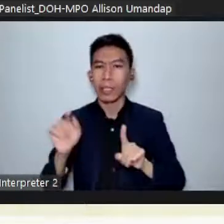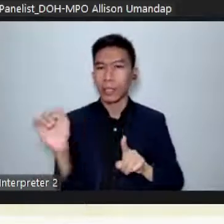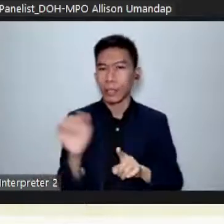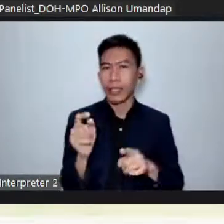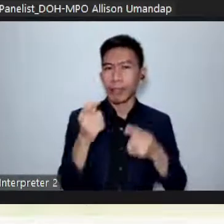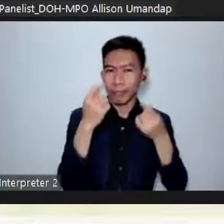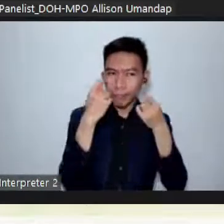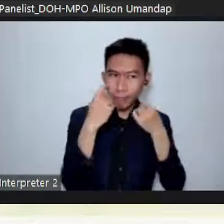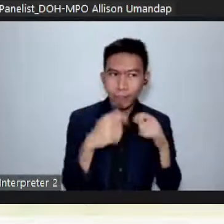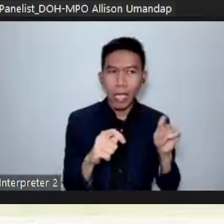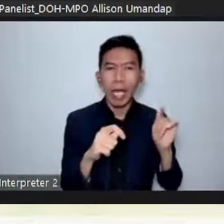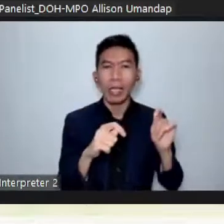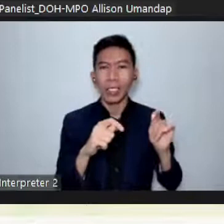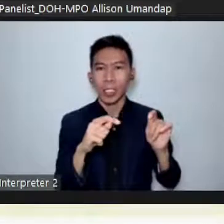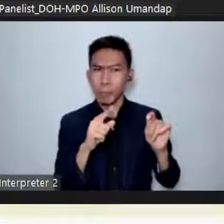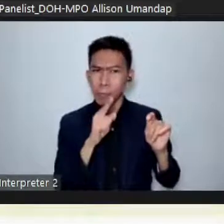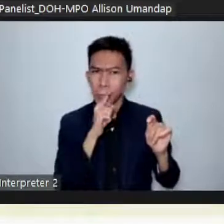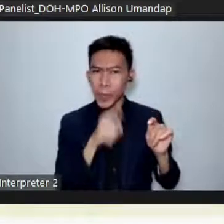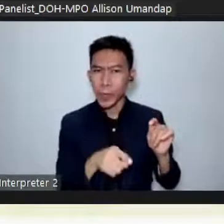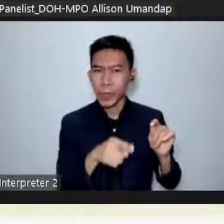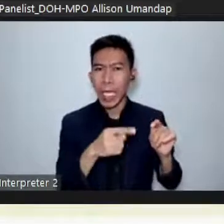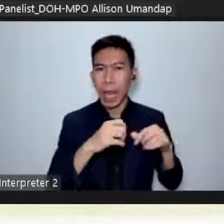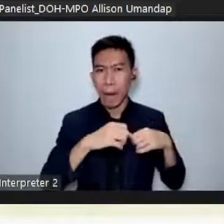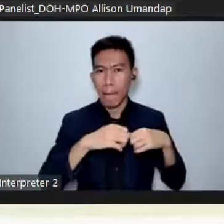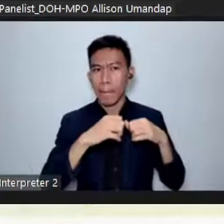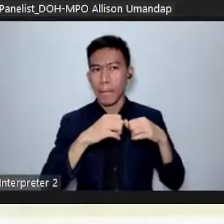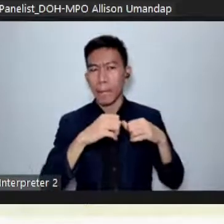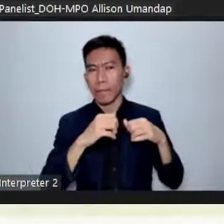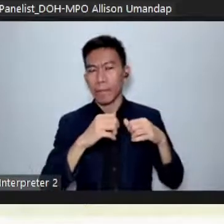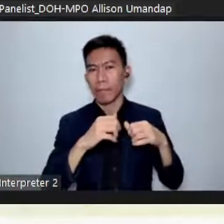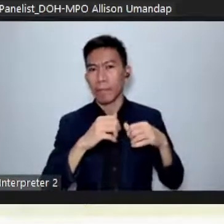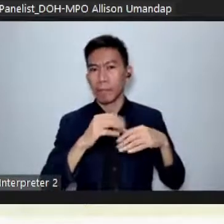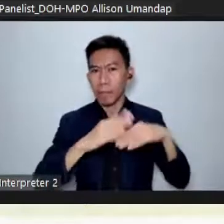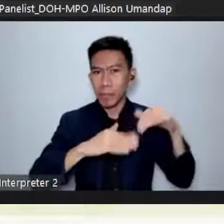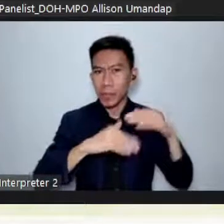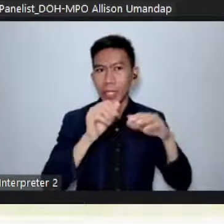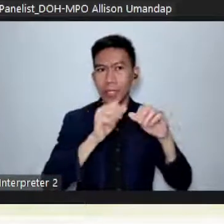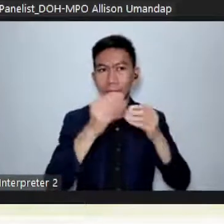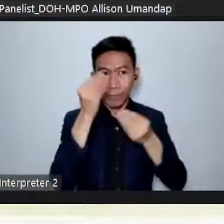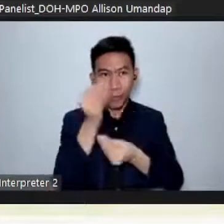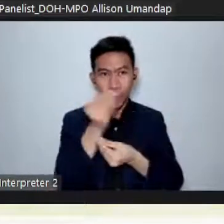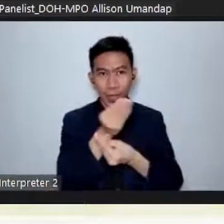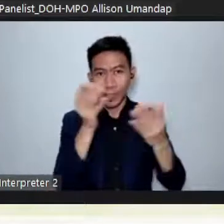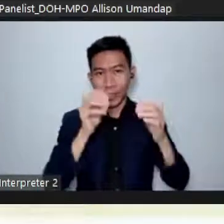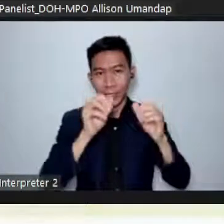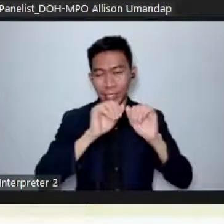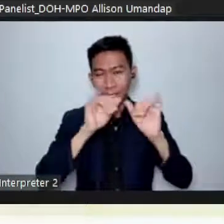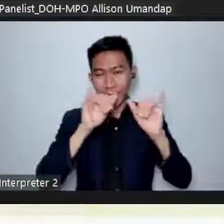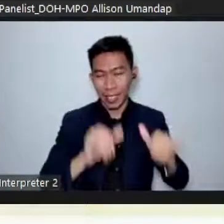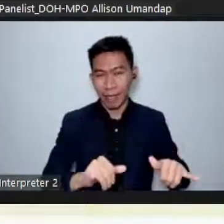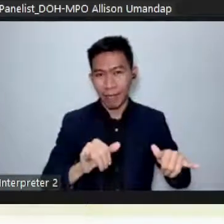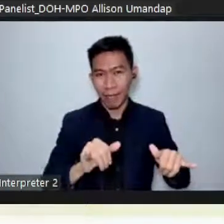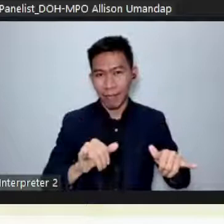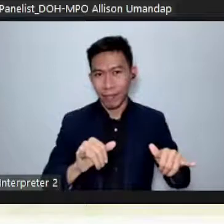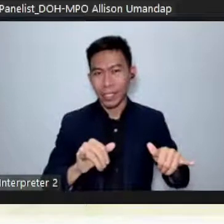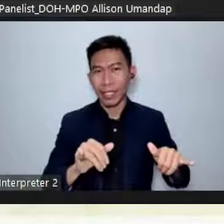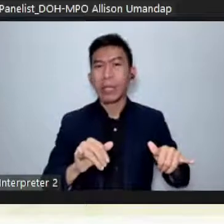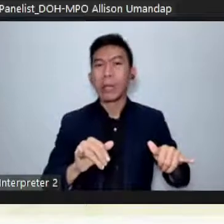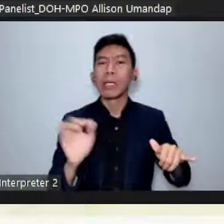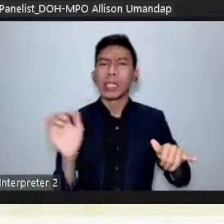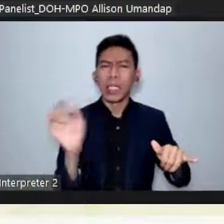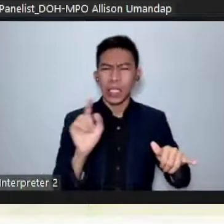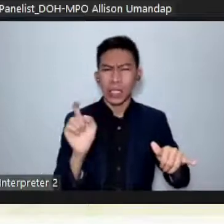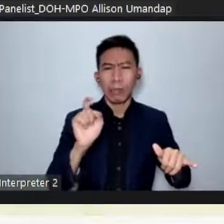we build the various vertical information systems, in a way we actually don't burden the primary